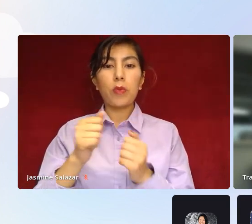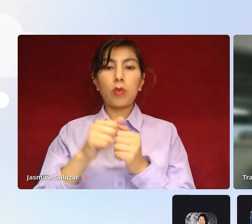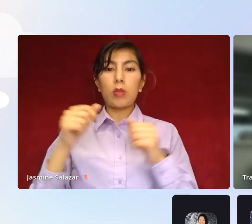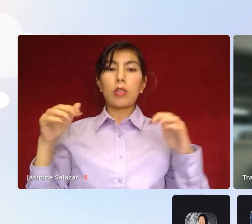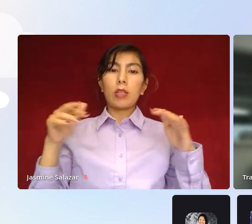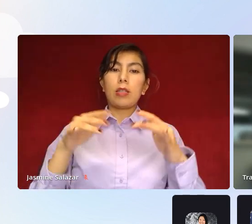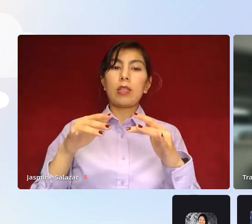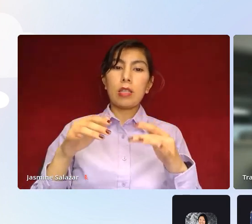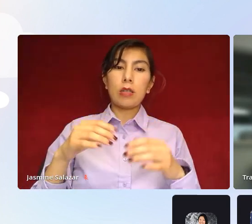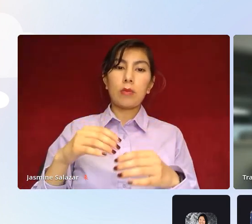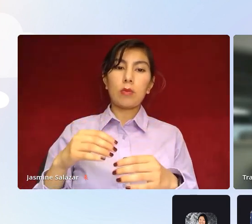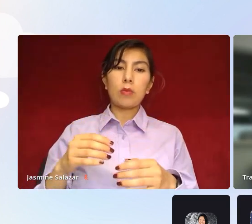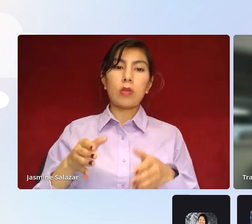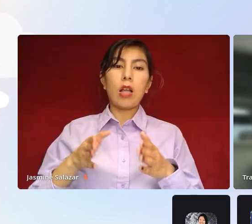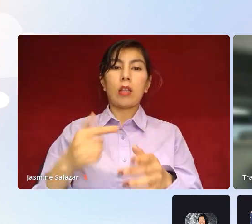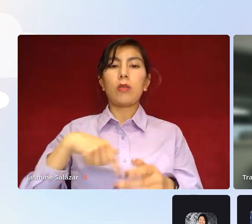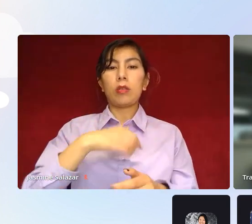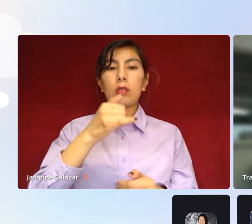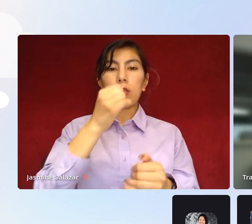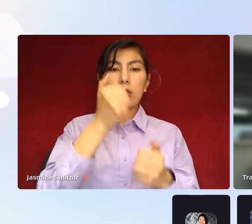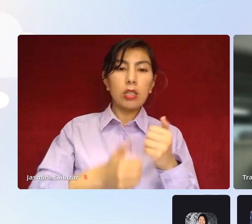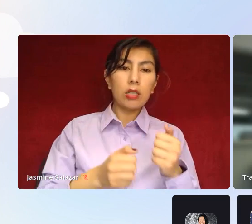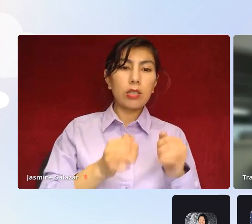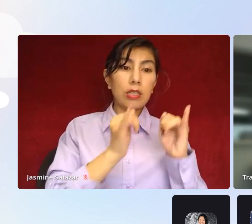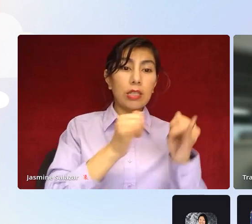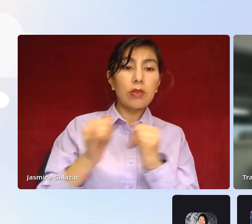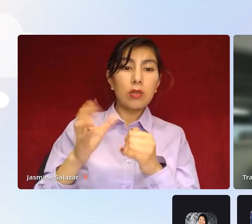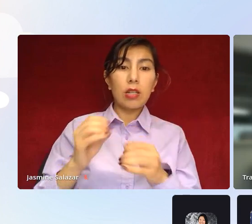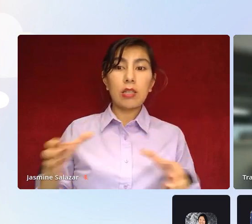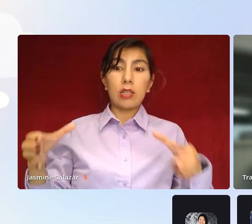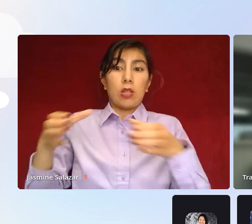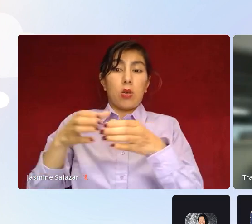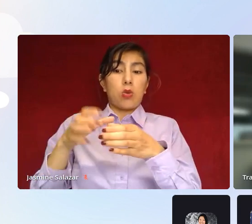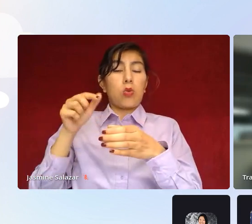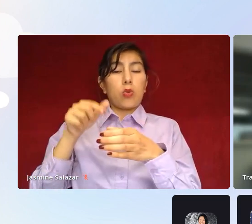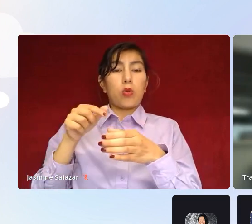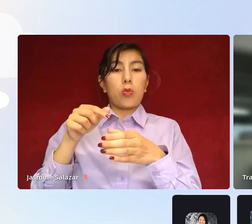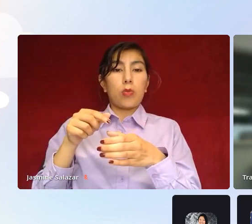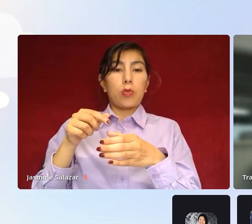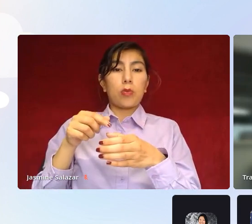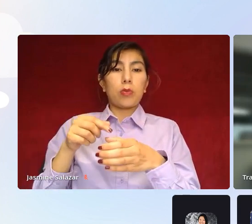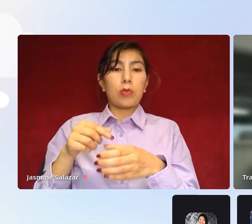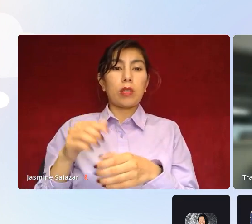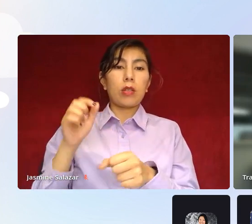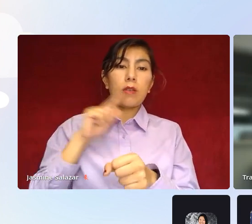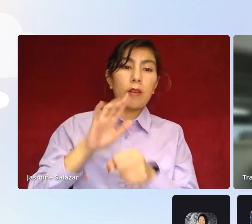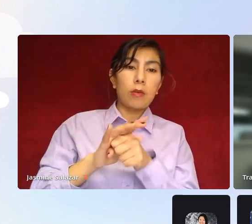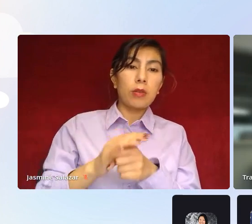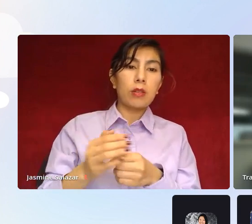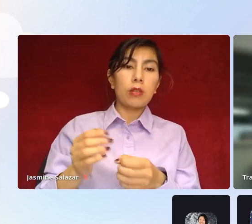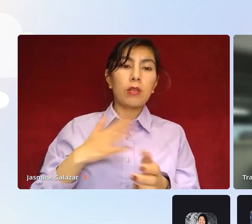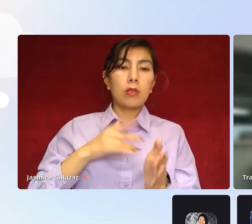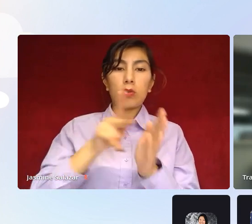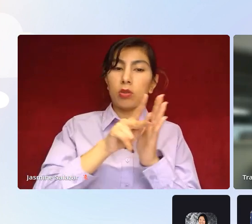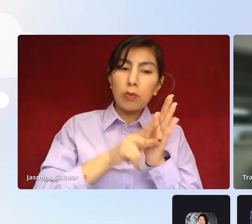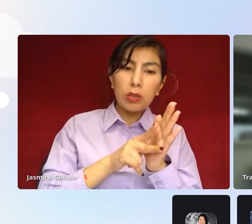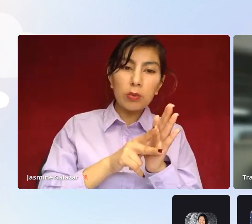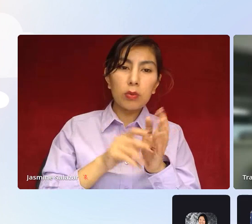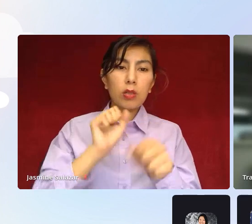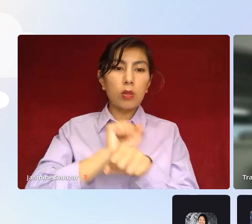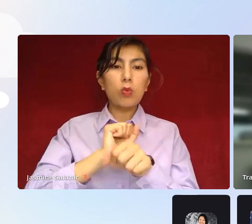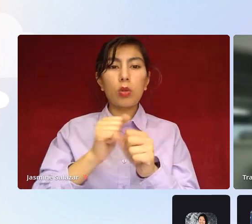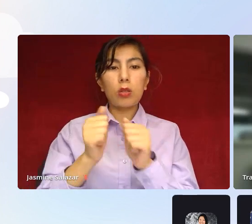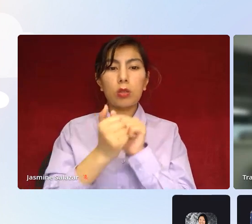let us each, as individuals and as a collective, recommit ourselves to these principles and work together to create a